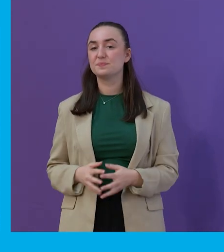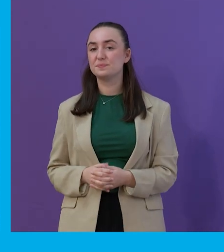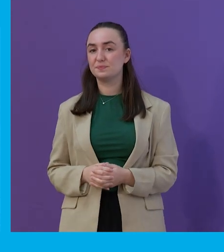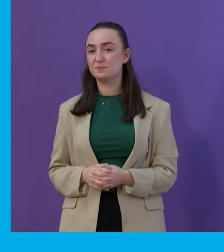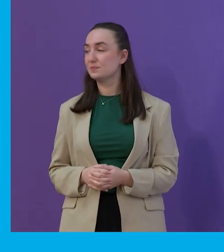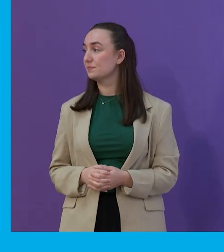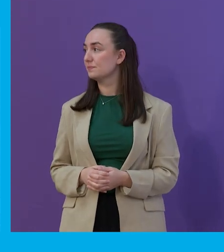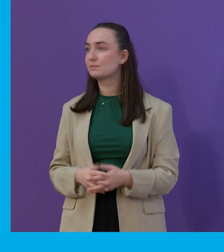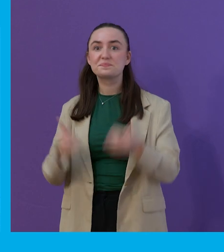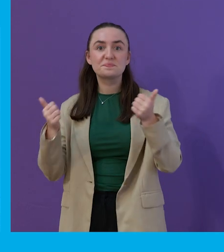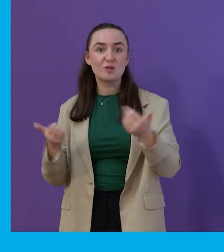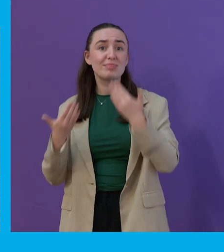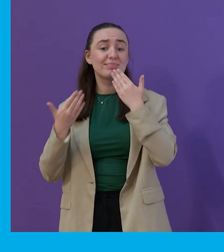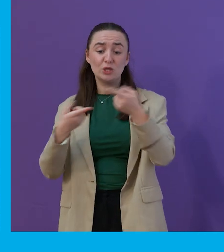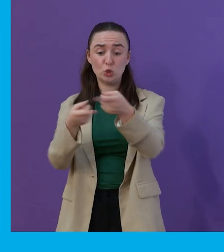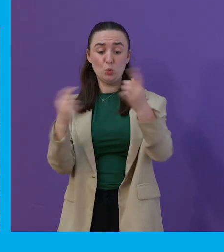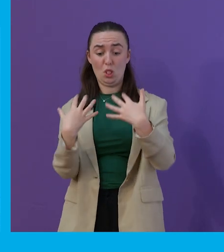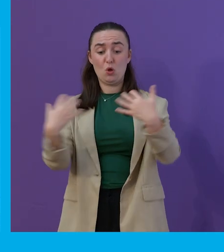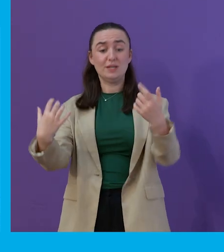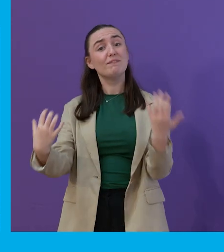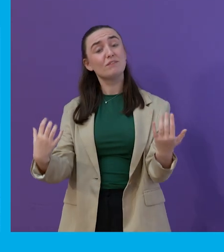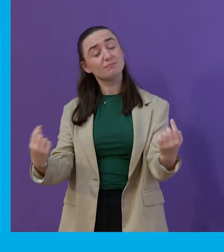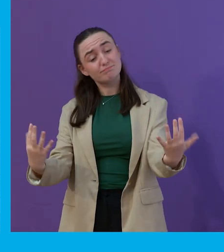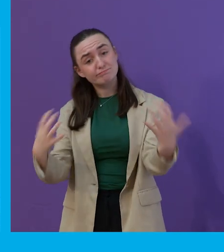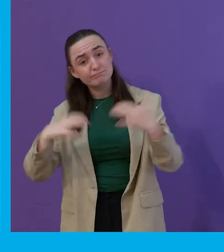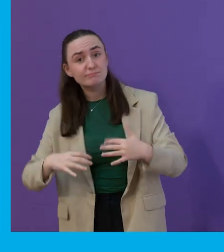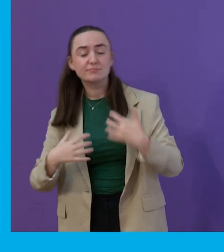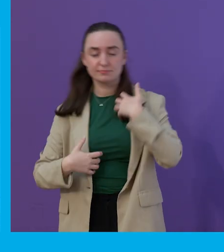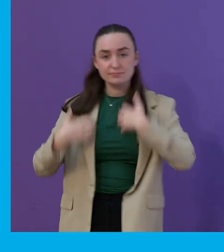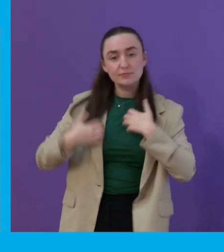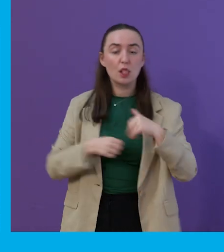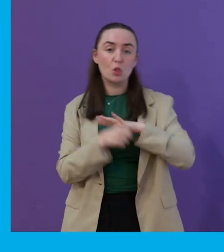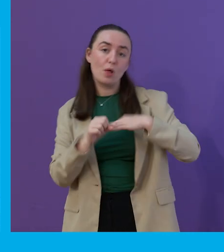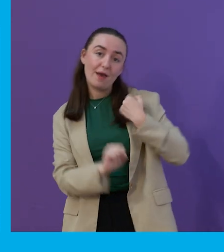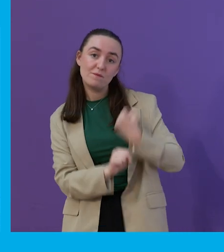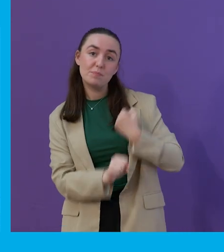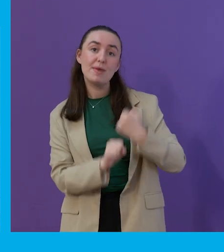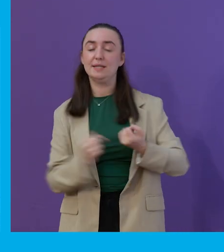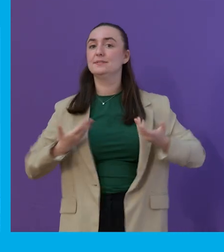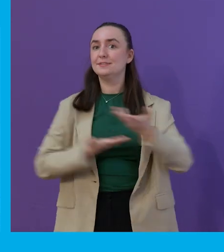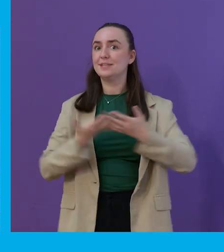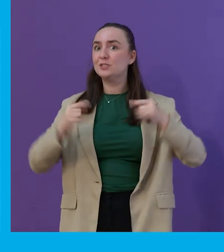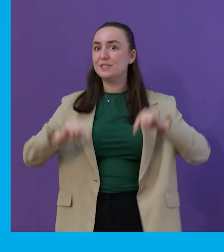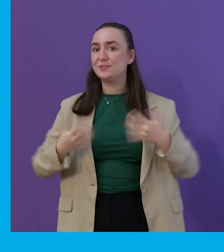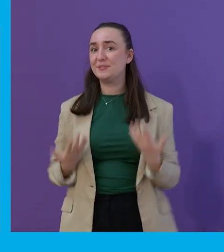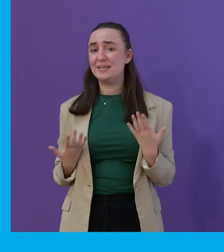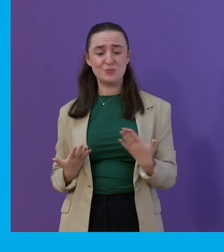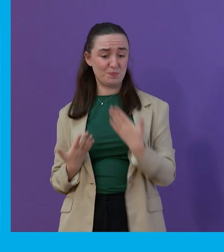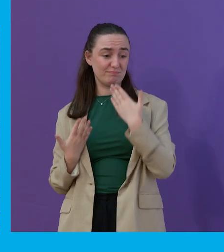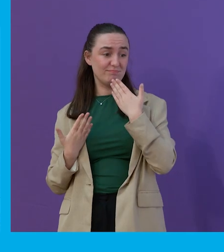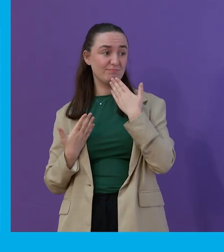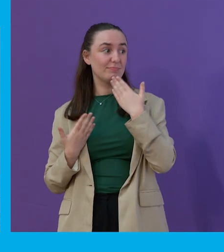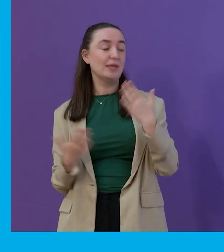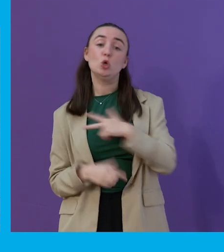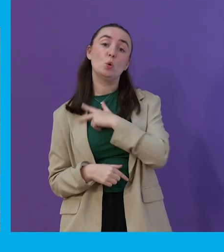And I want to thank you all for coming and having an interest in local government and the discussion here. So thank you to